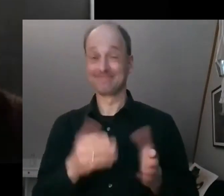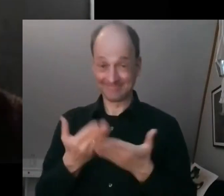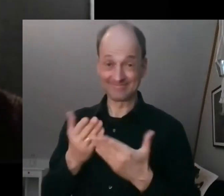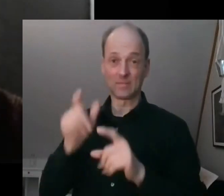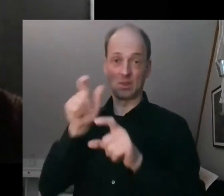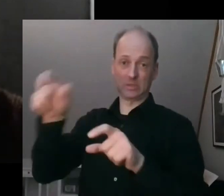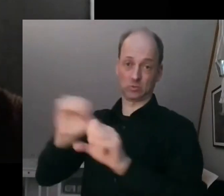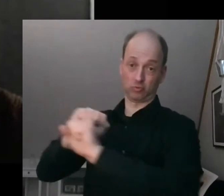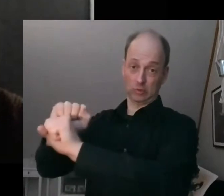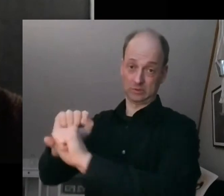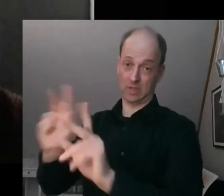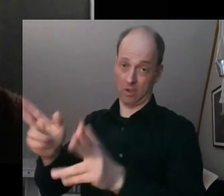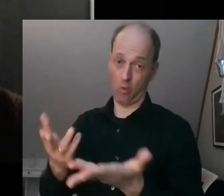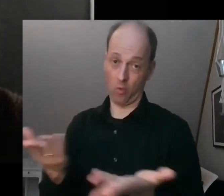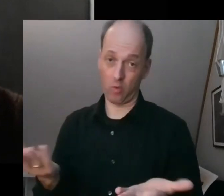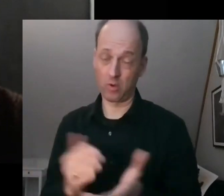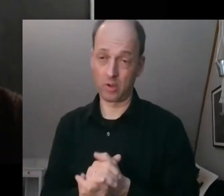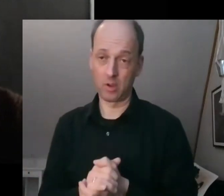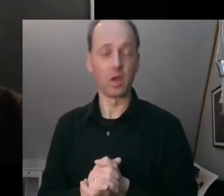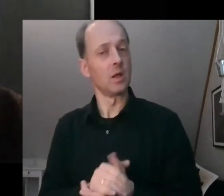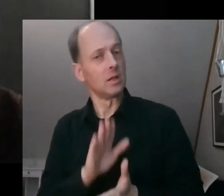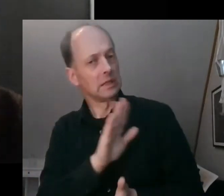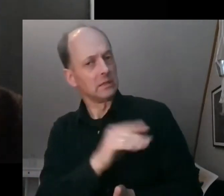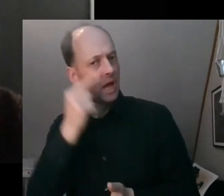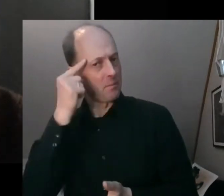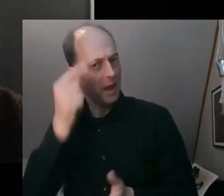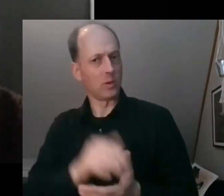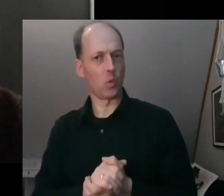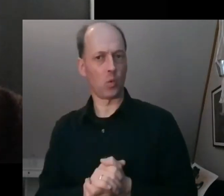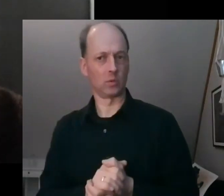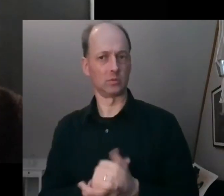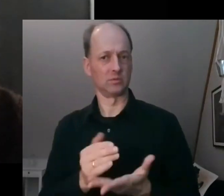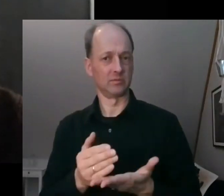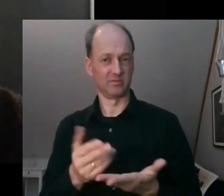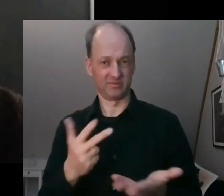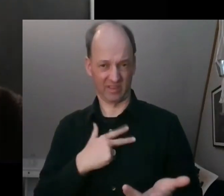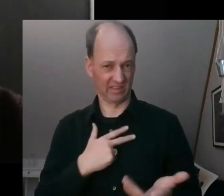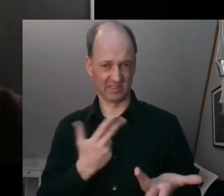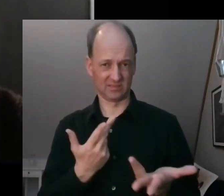don't think about maybe, or which you don't take so seriously. What do you think